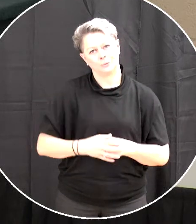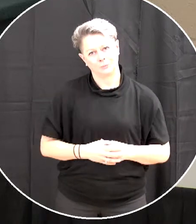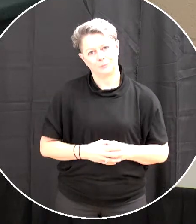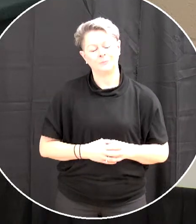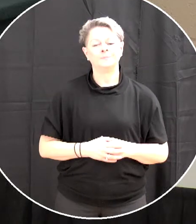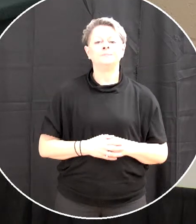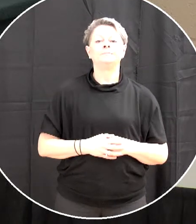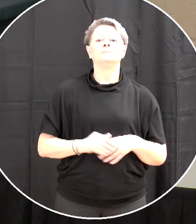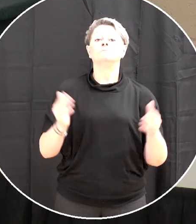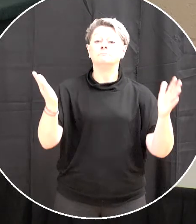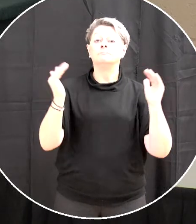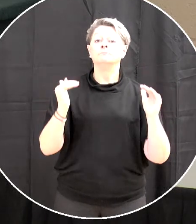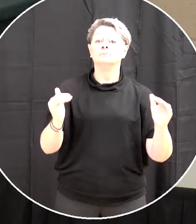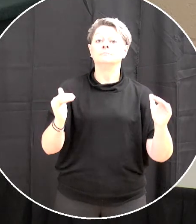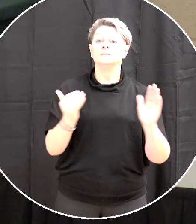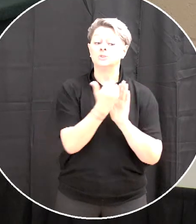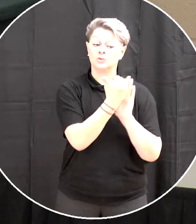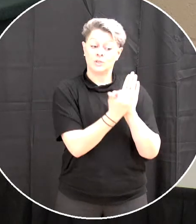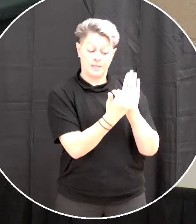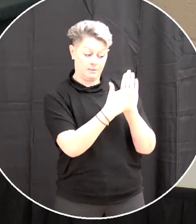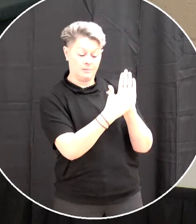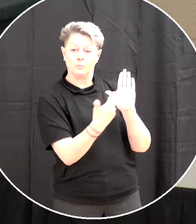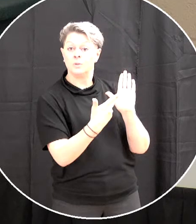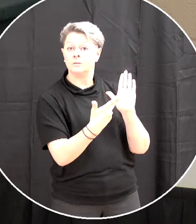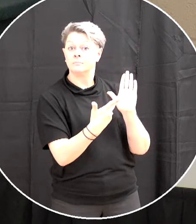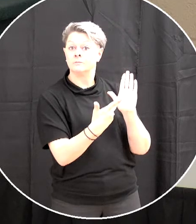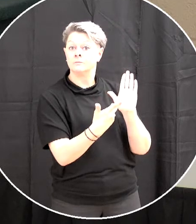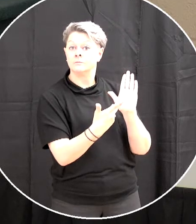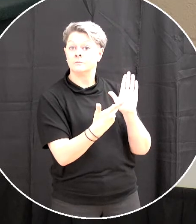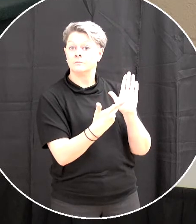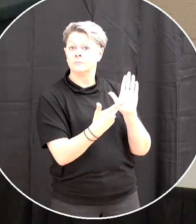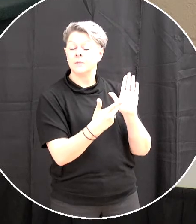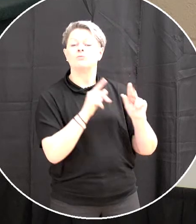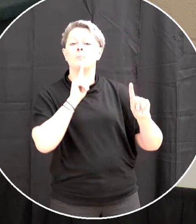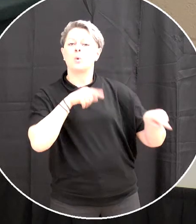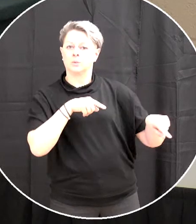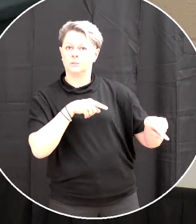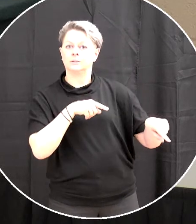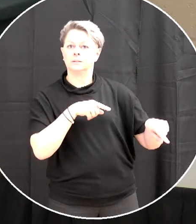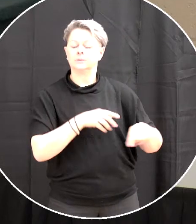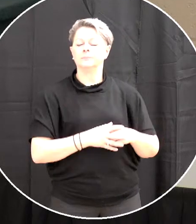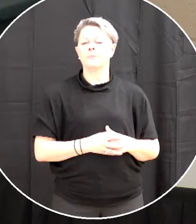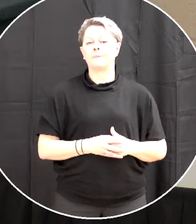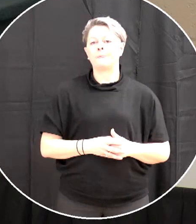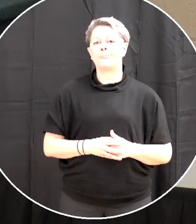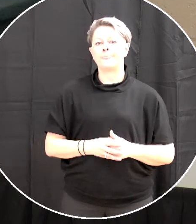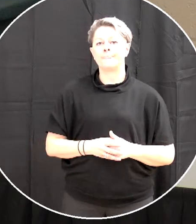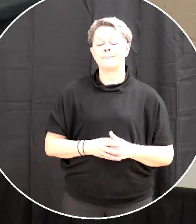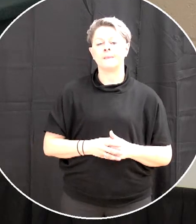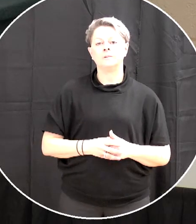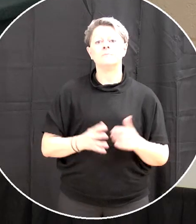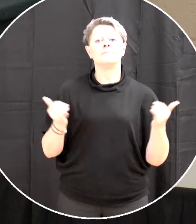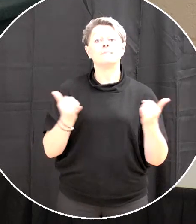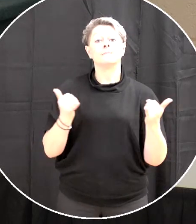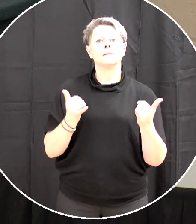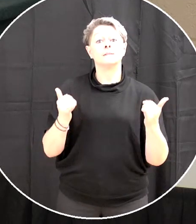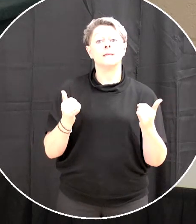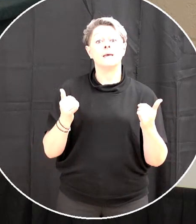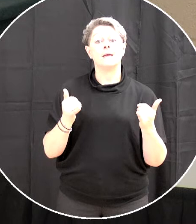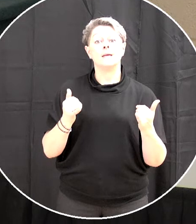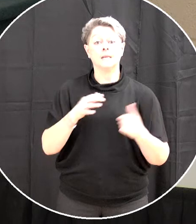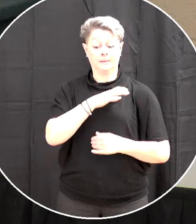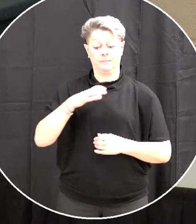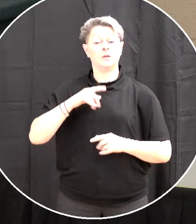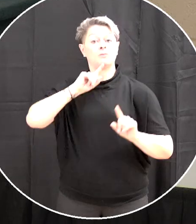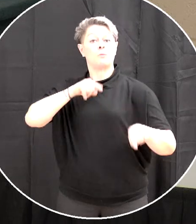Next order of business on the agenda is our reports, committee reports. And today we only have one committee